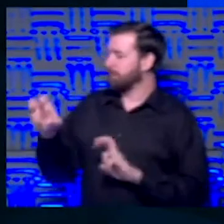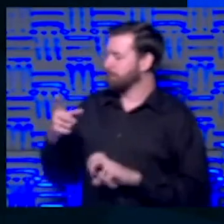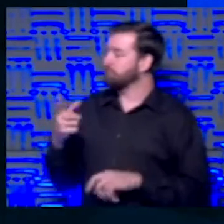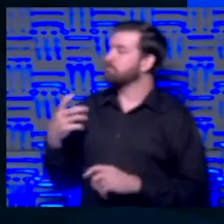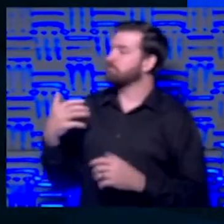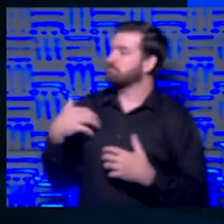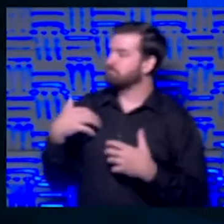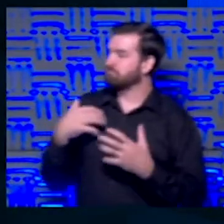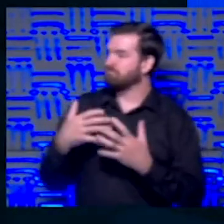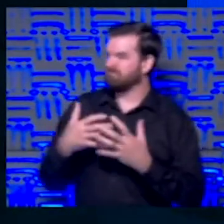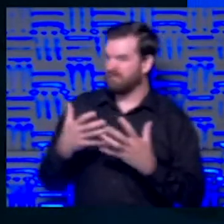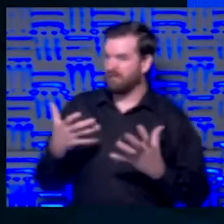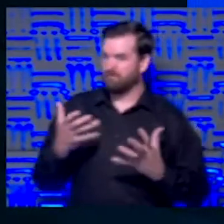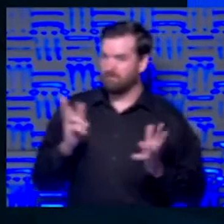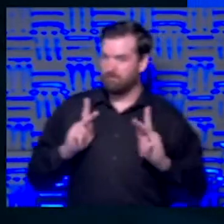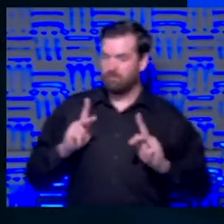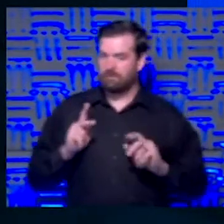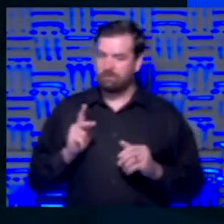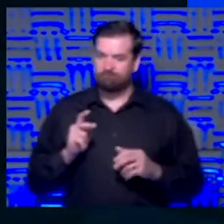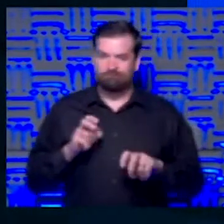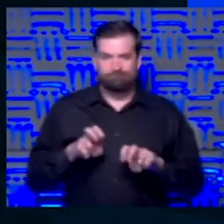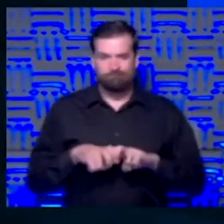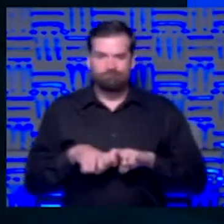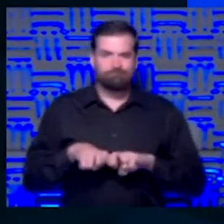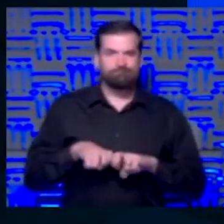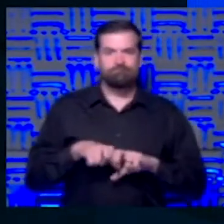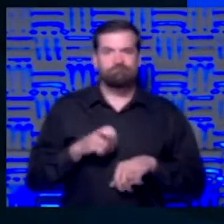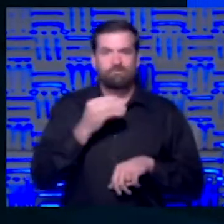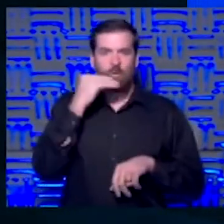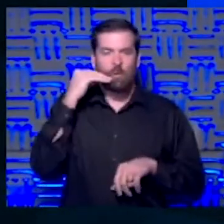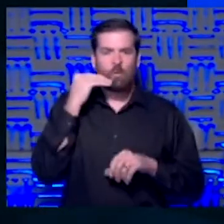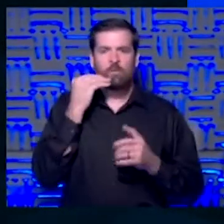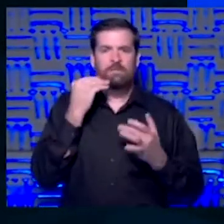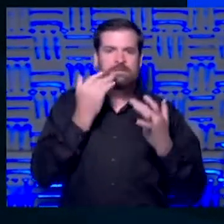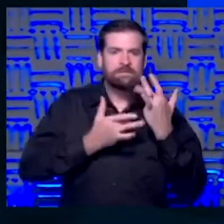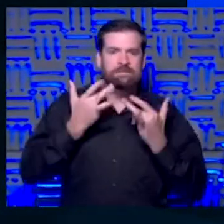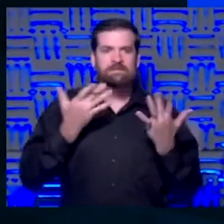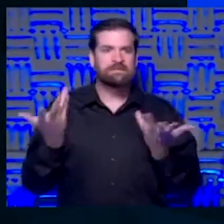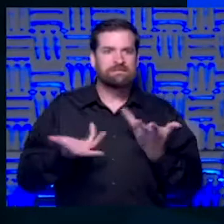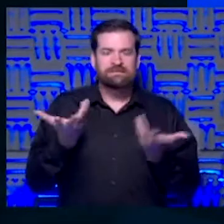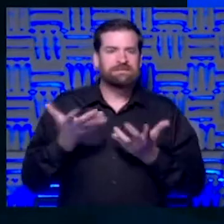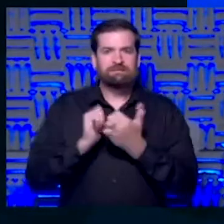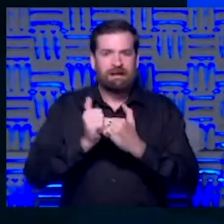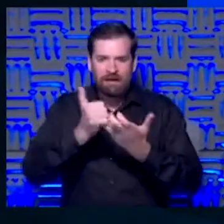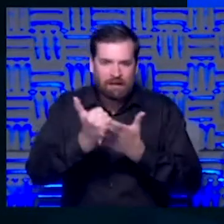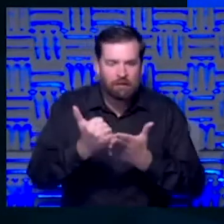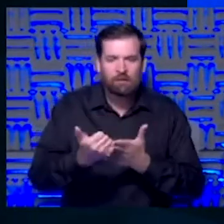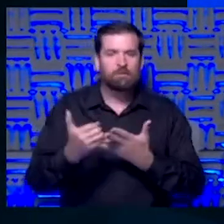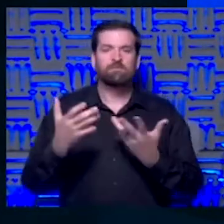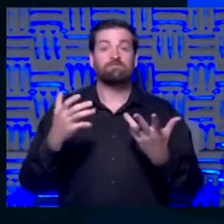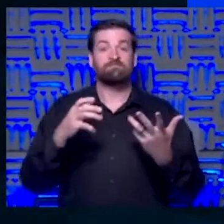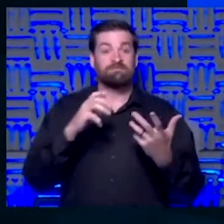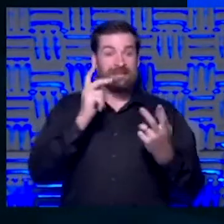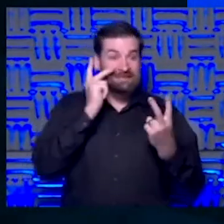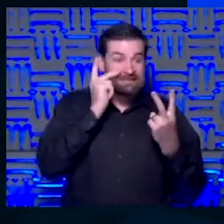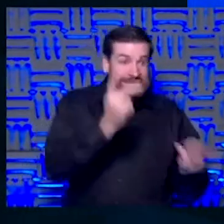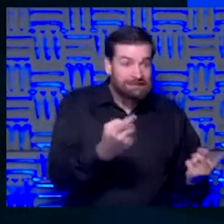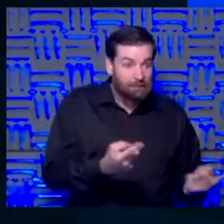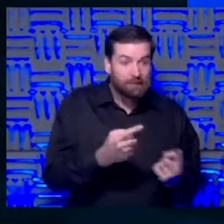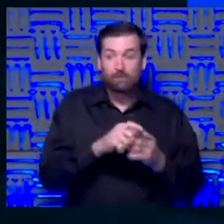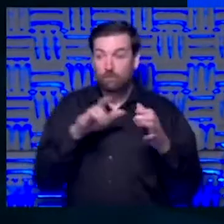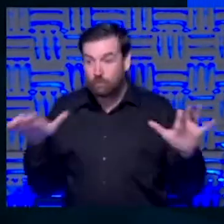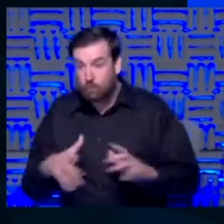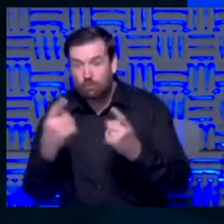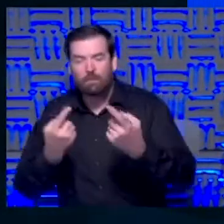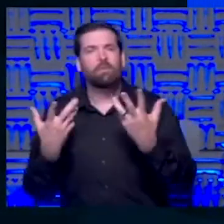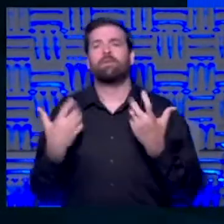a lot of us sitting at home feeling desperate to help. We don't know what to do. It's kind of a see something, say something, turning into kind of a see something, do something.